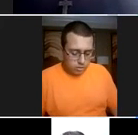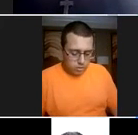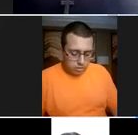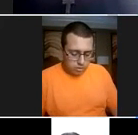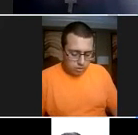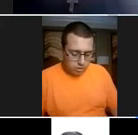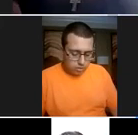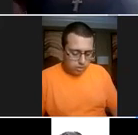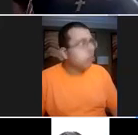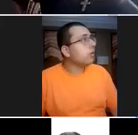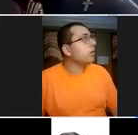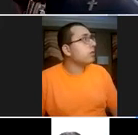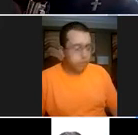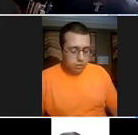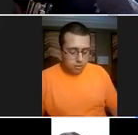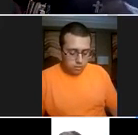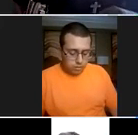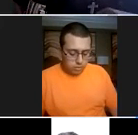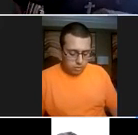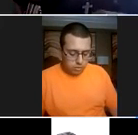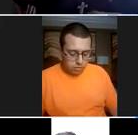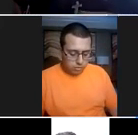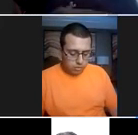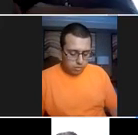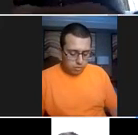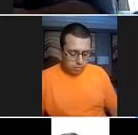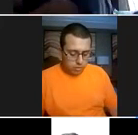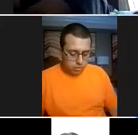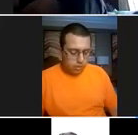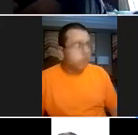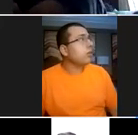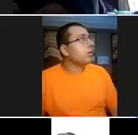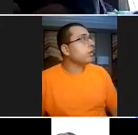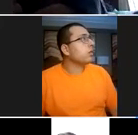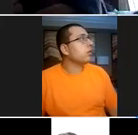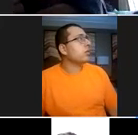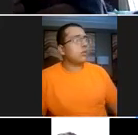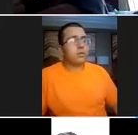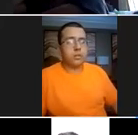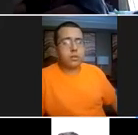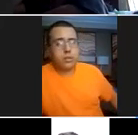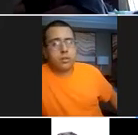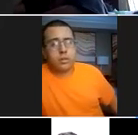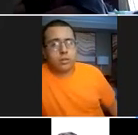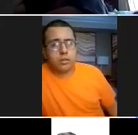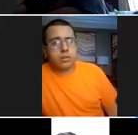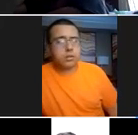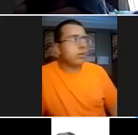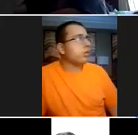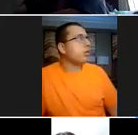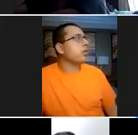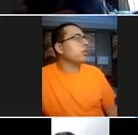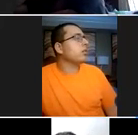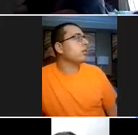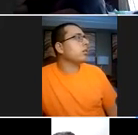sower is the one who throws the seed out. That's what it means to sow. He's like a farmer. They would throw the